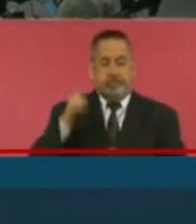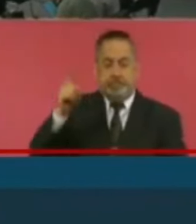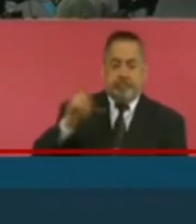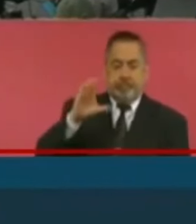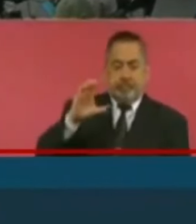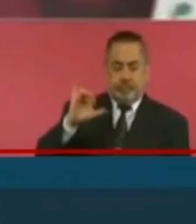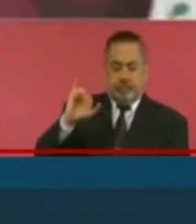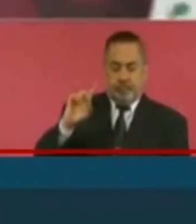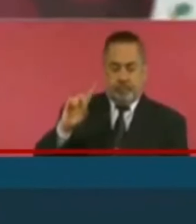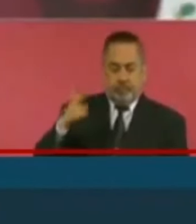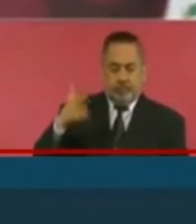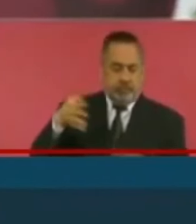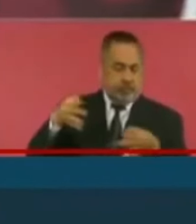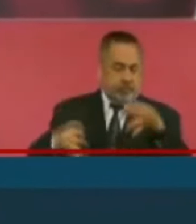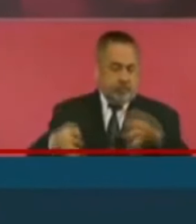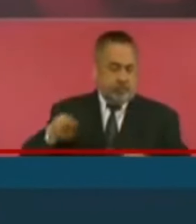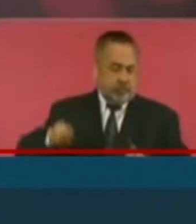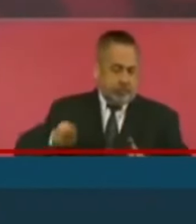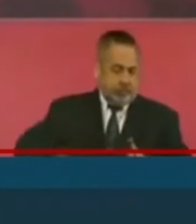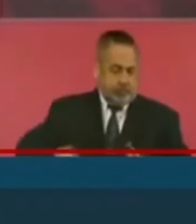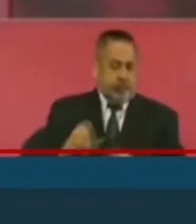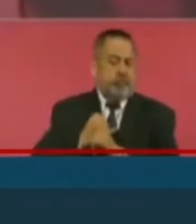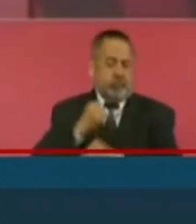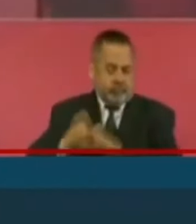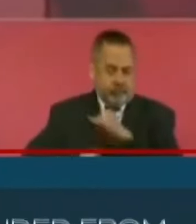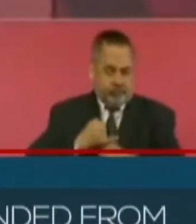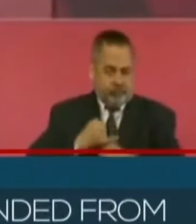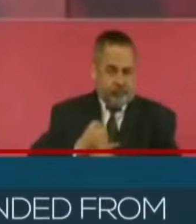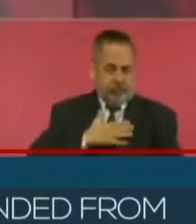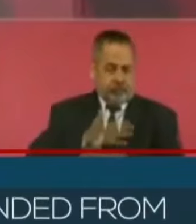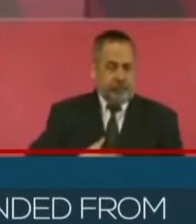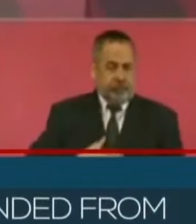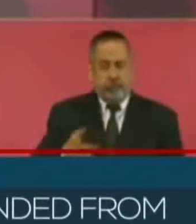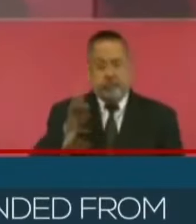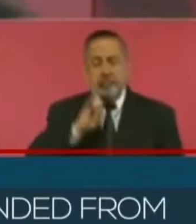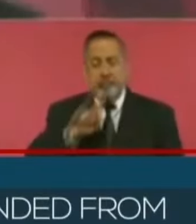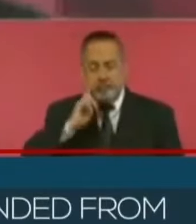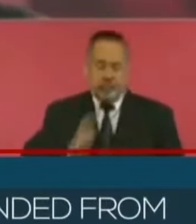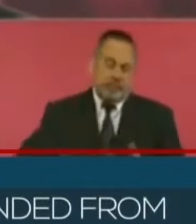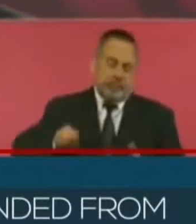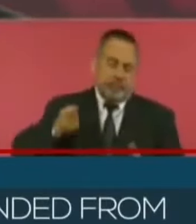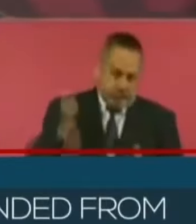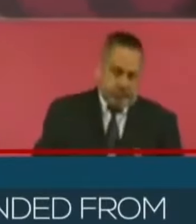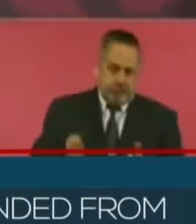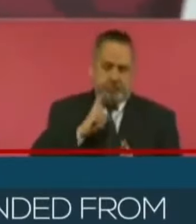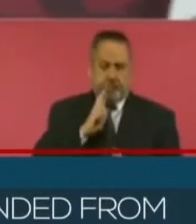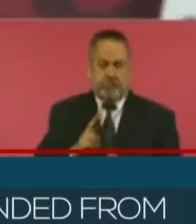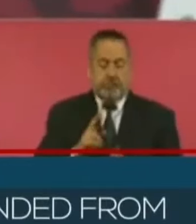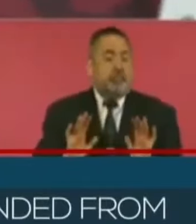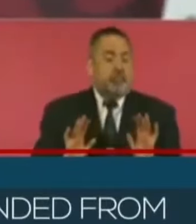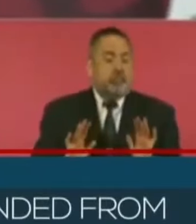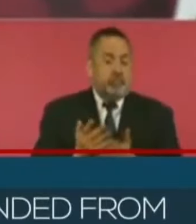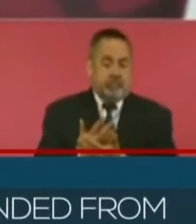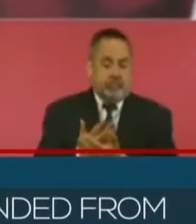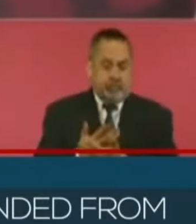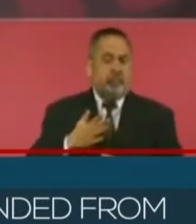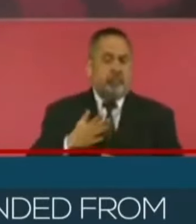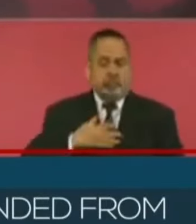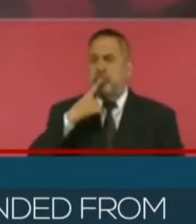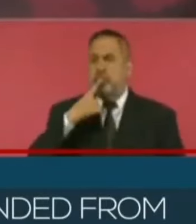We have to wait for the International Court of Justice to decide on our